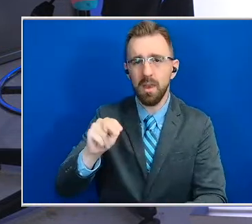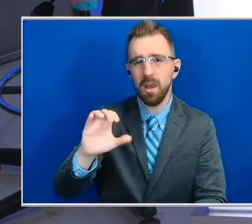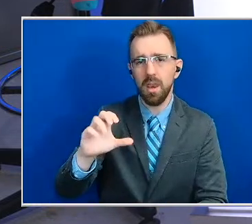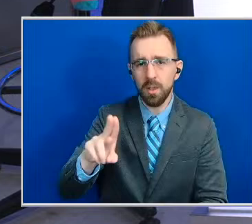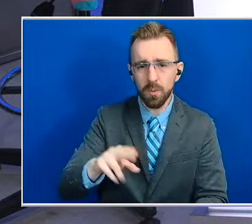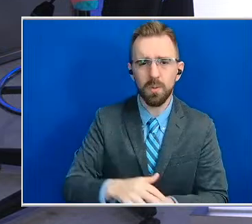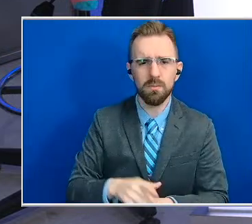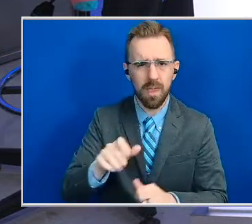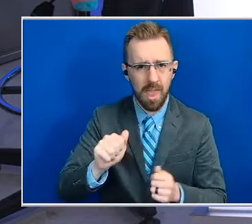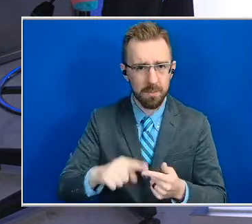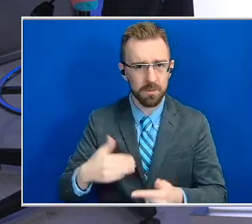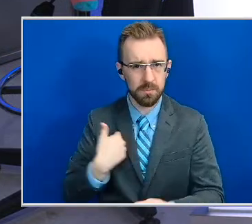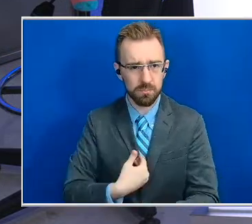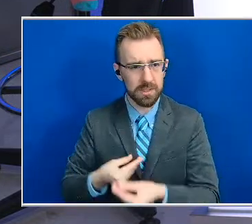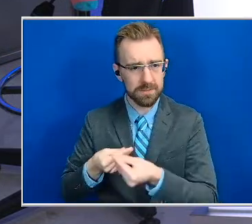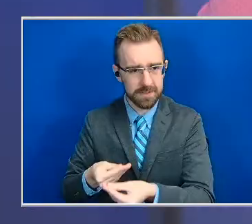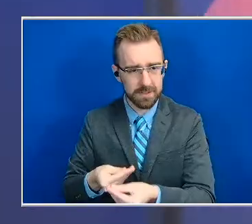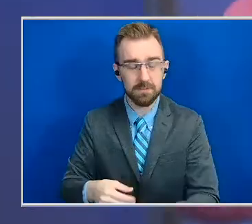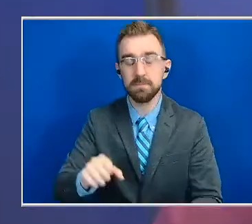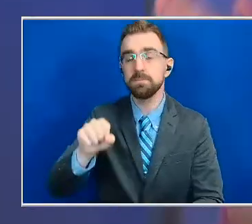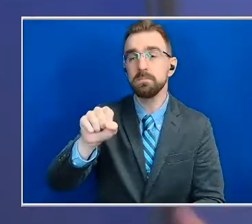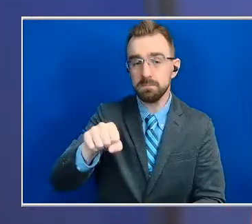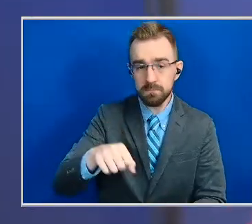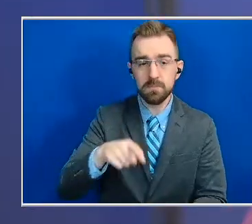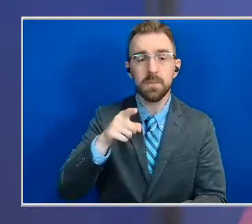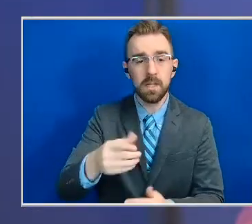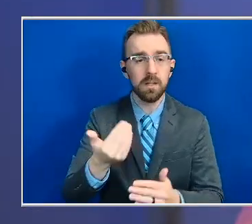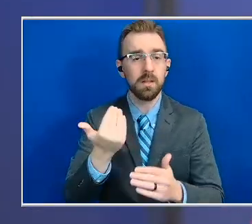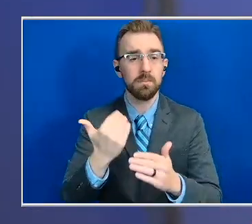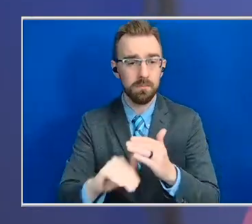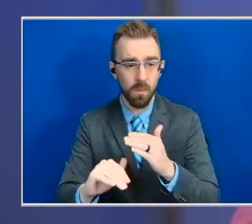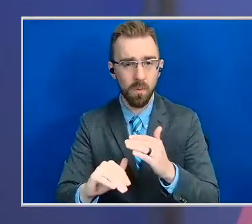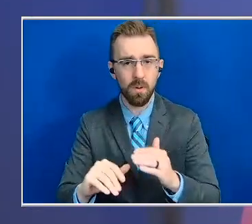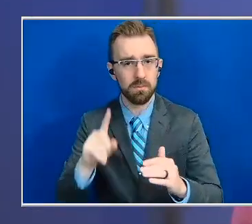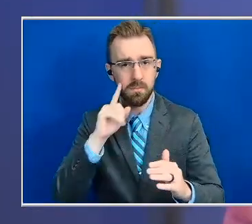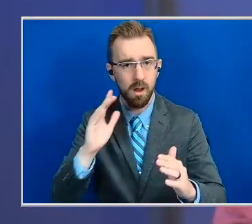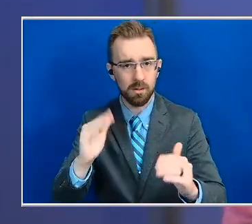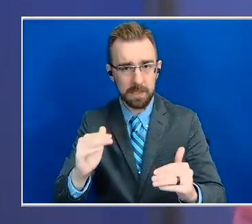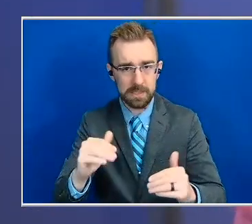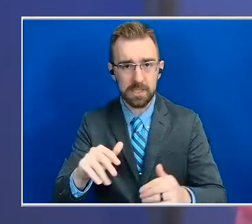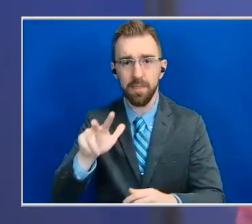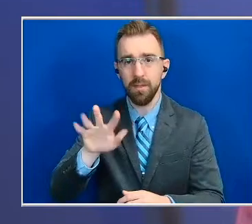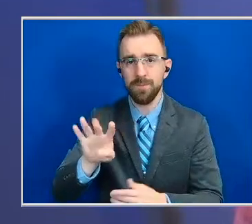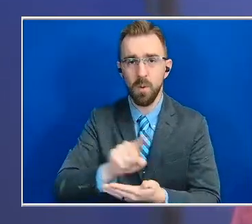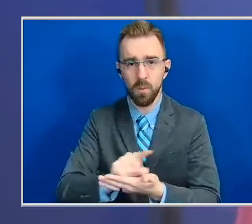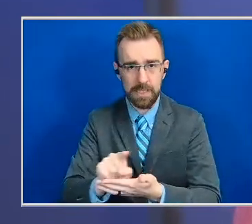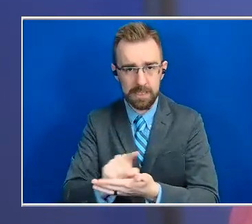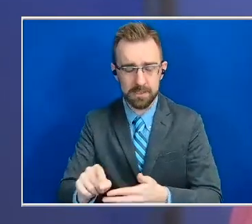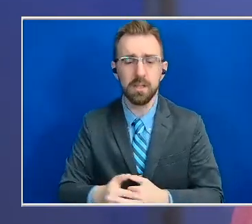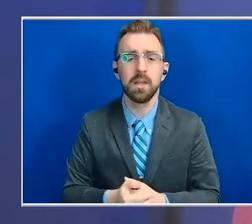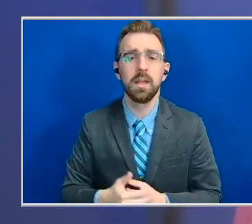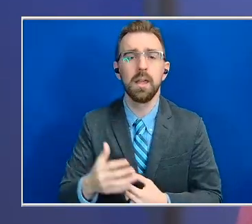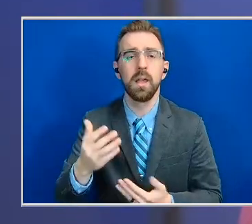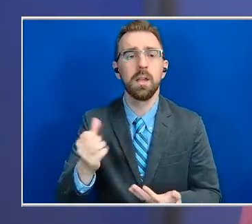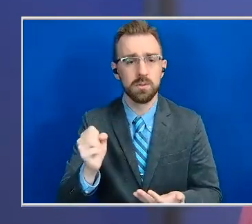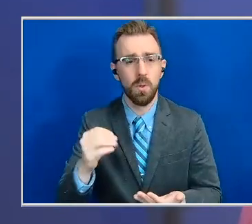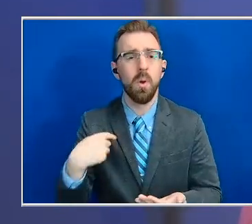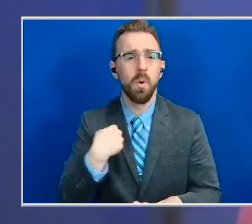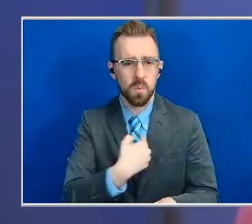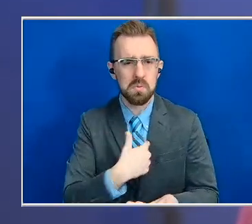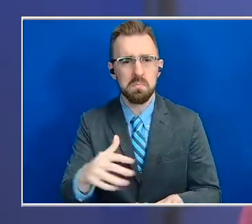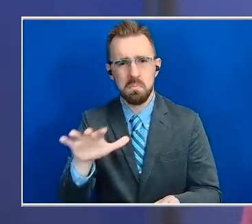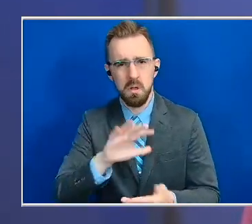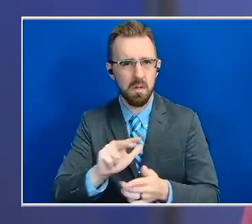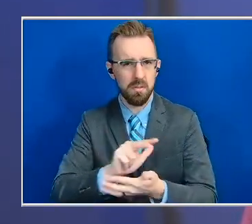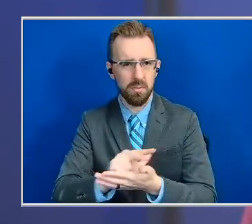breastfeed? I was. So Anderson was born unexpectedly at 34 weeks. And so we spent about 3 weeks or so